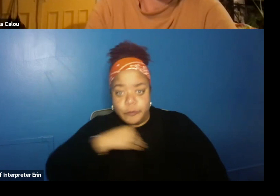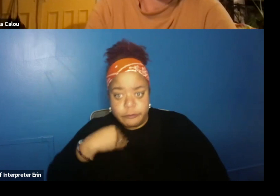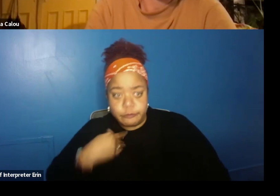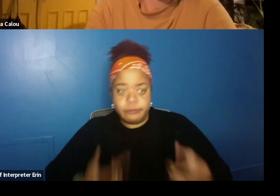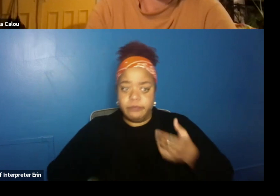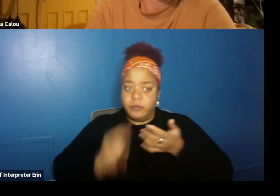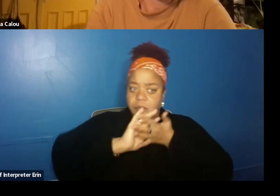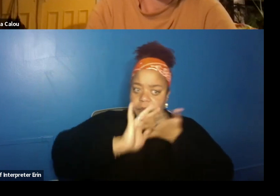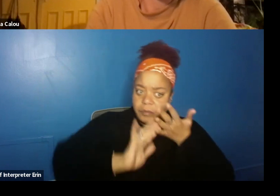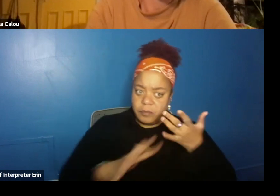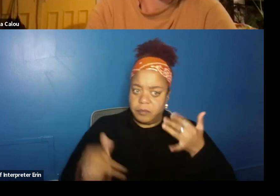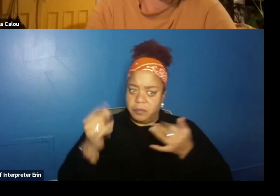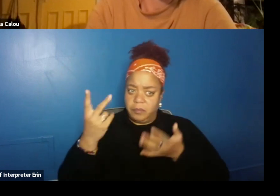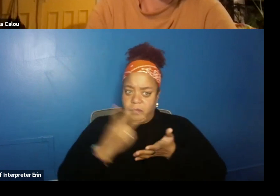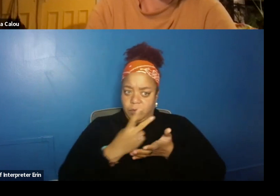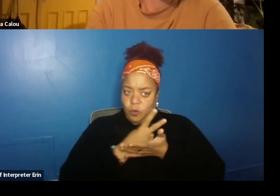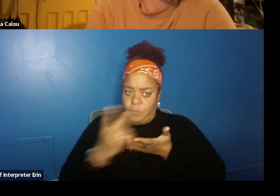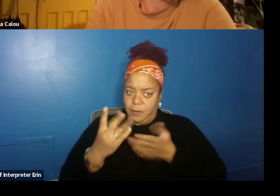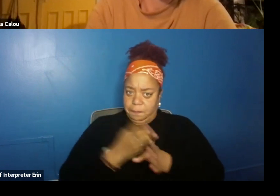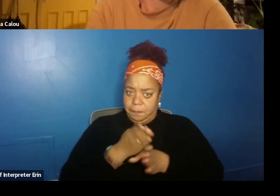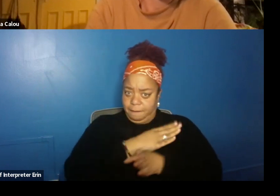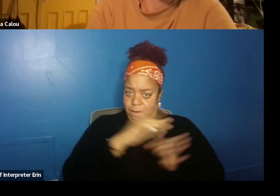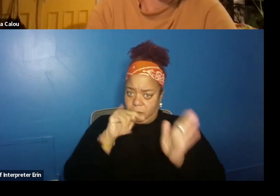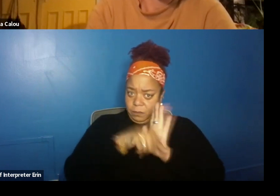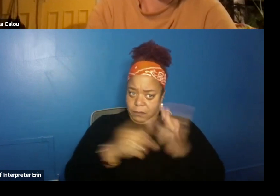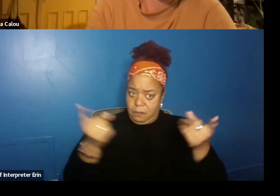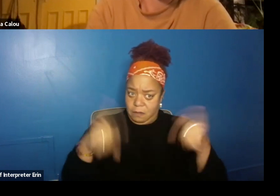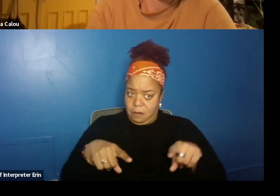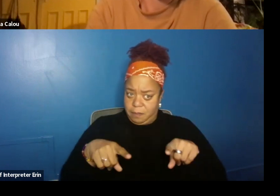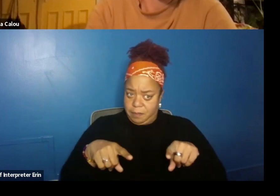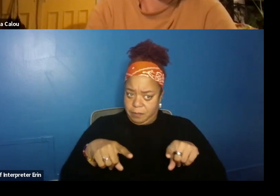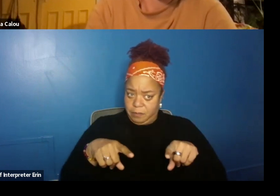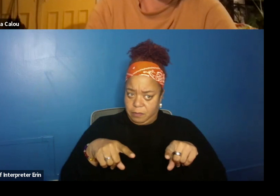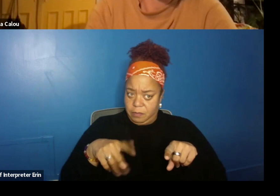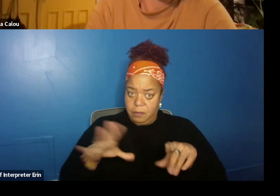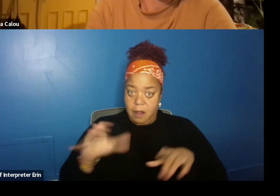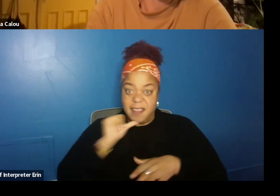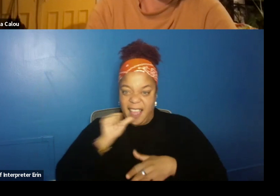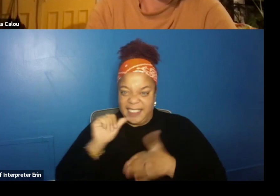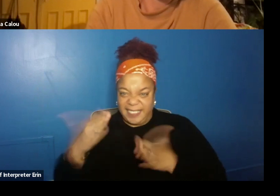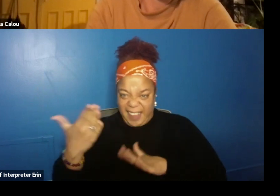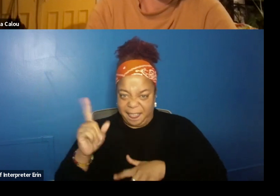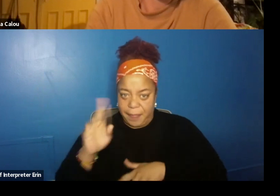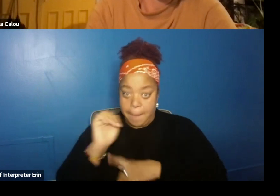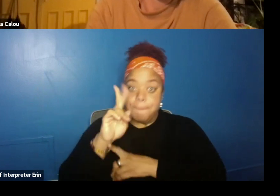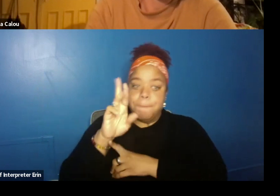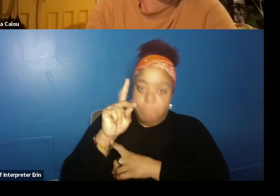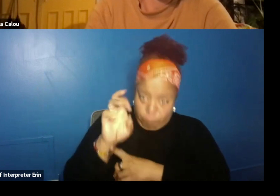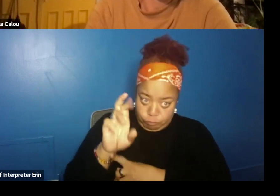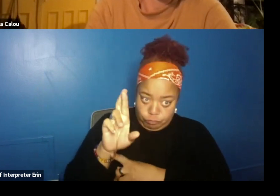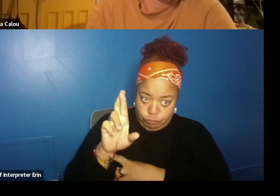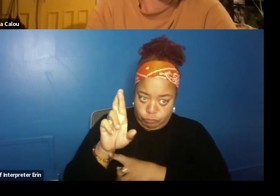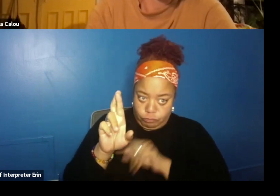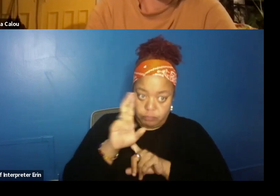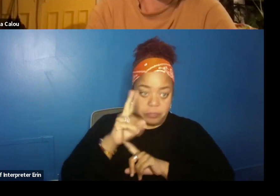murder, actually, I'm going to call it a murder, that's what it was. There was also the suspicious death of a Black Indigenous young